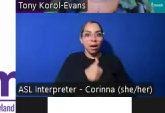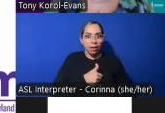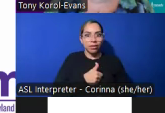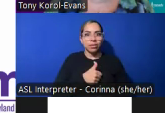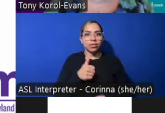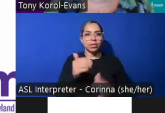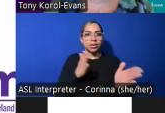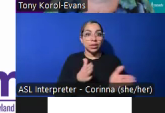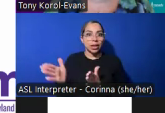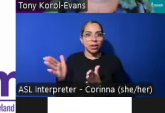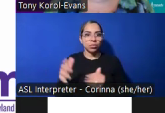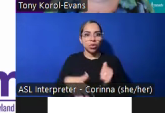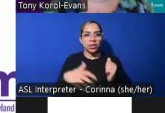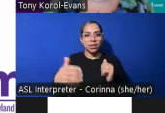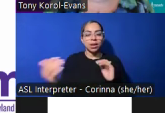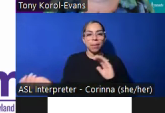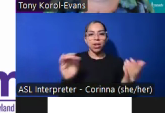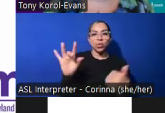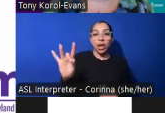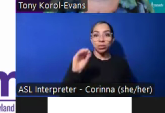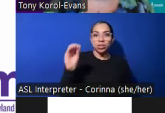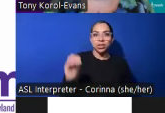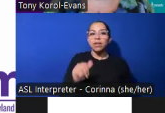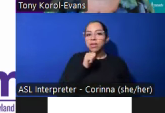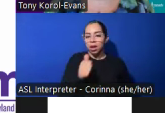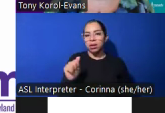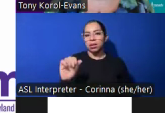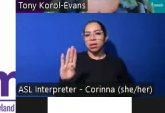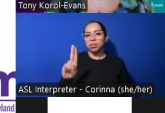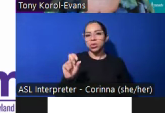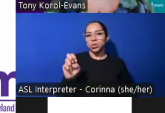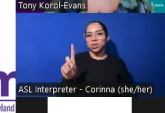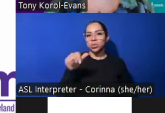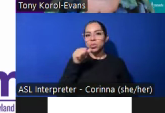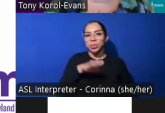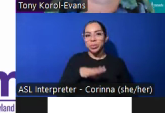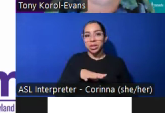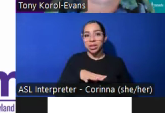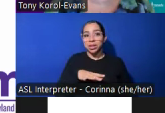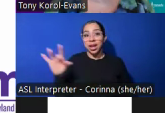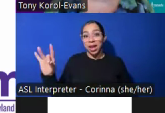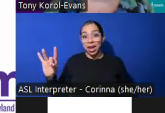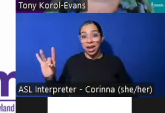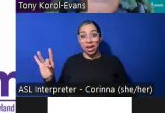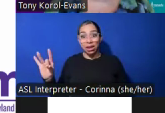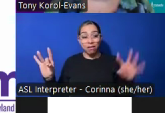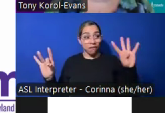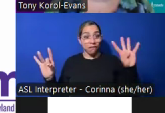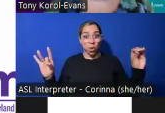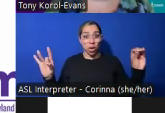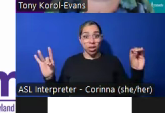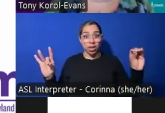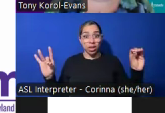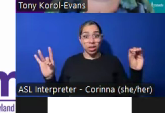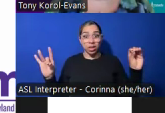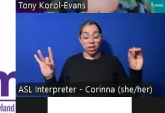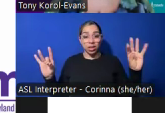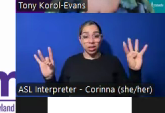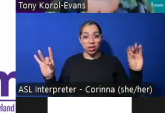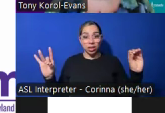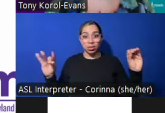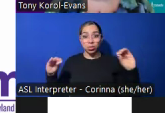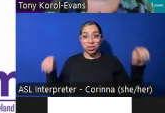of non-abused women. That is a huge, huge jump, right?